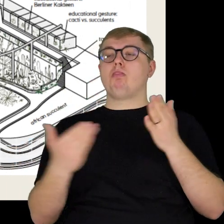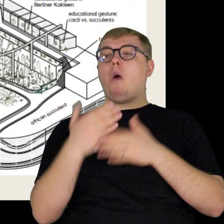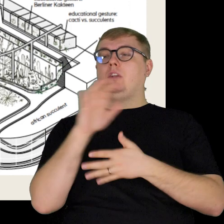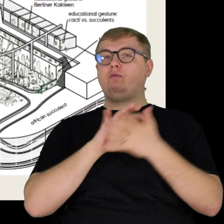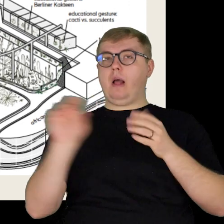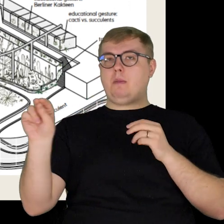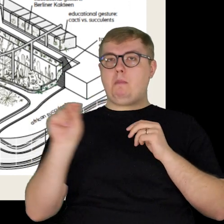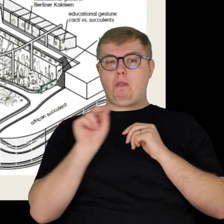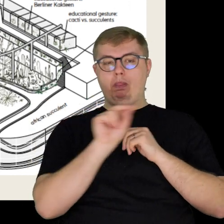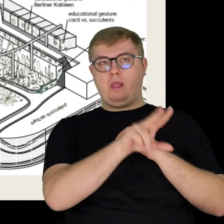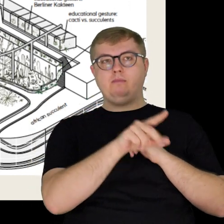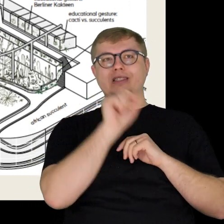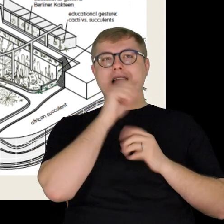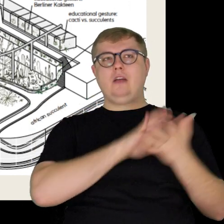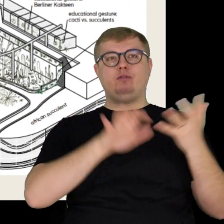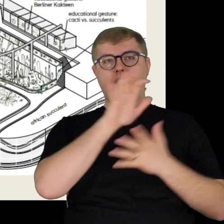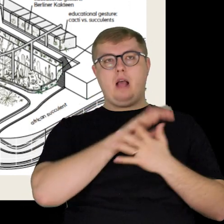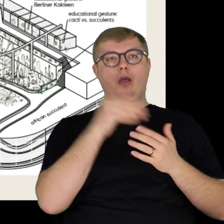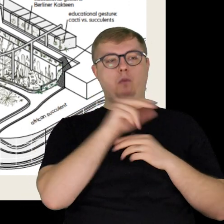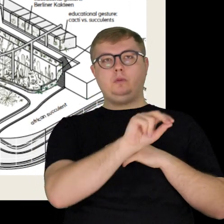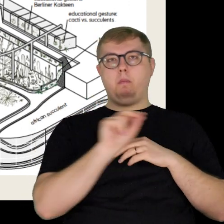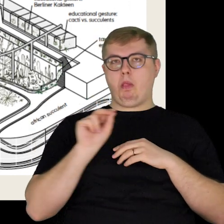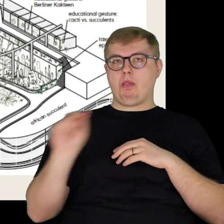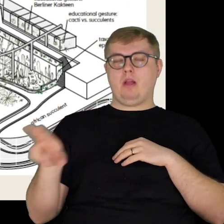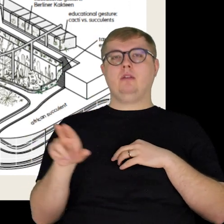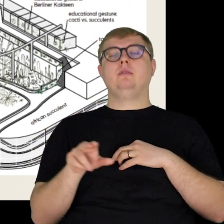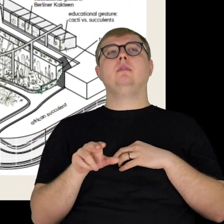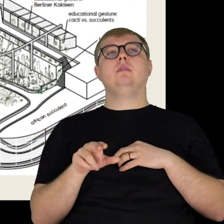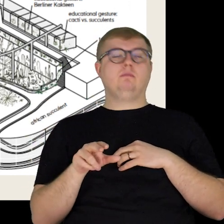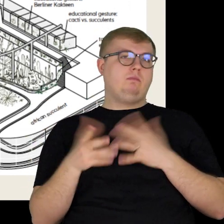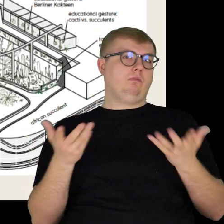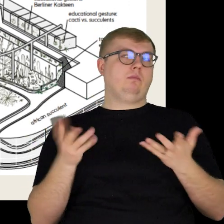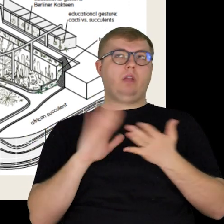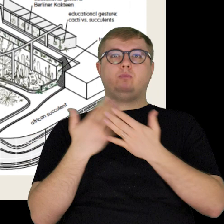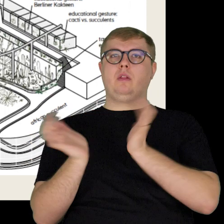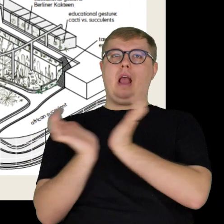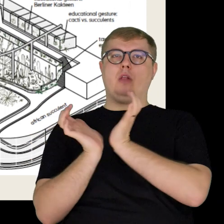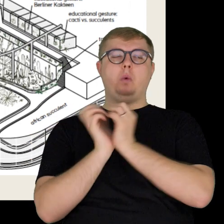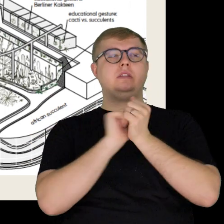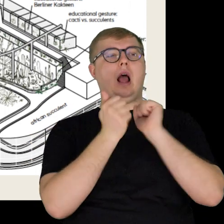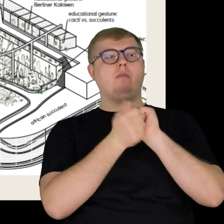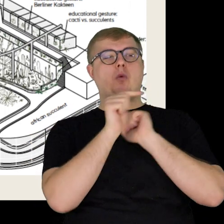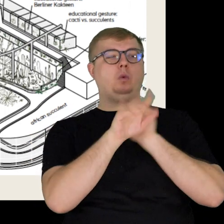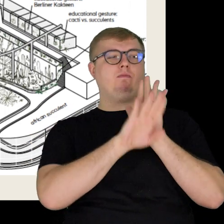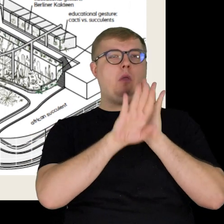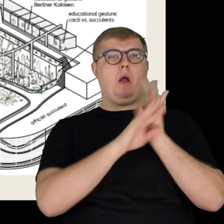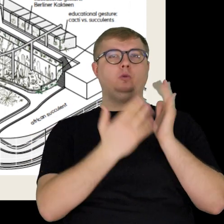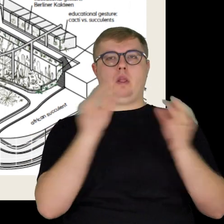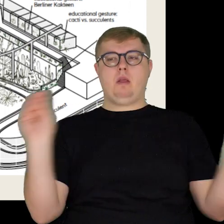and sit next to a new world cacti, so that they can make a contrast and to then make a kind of educational